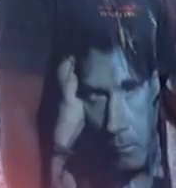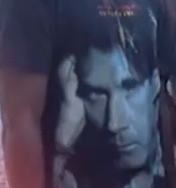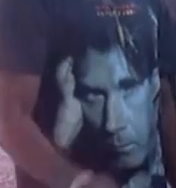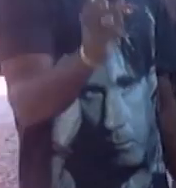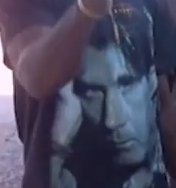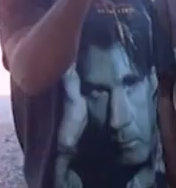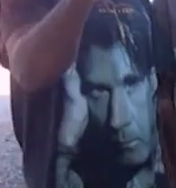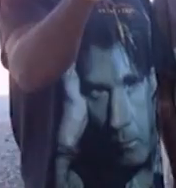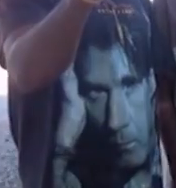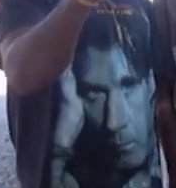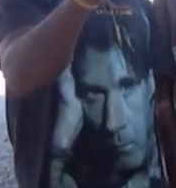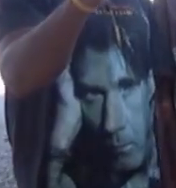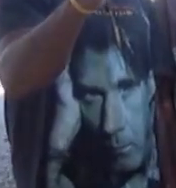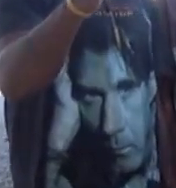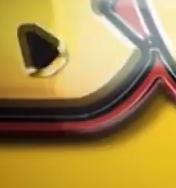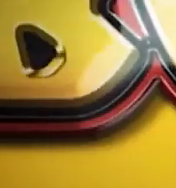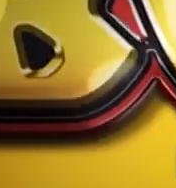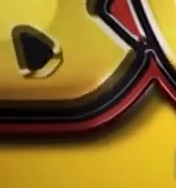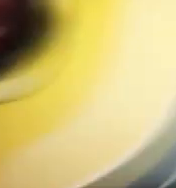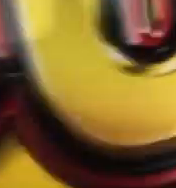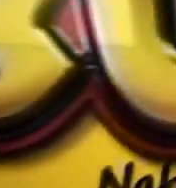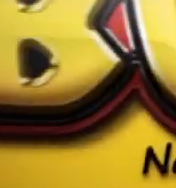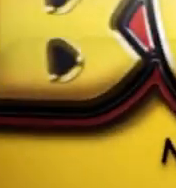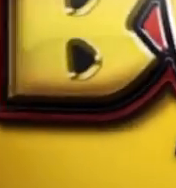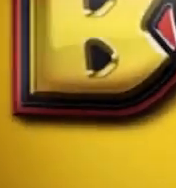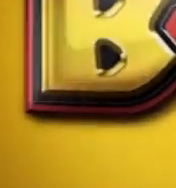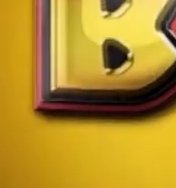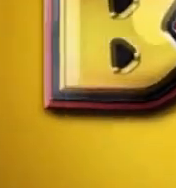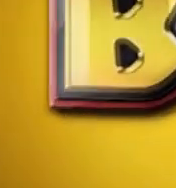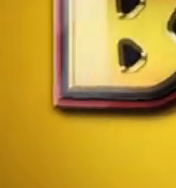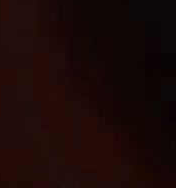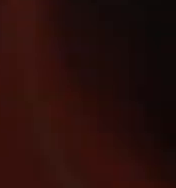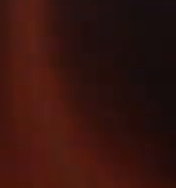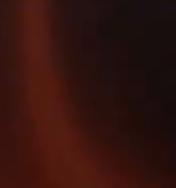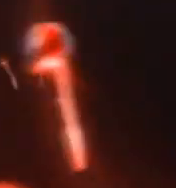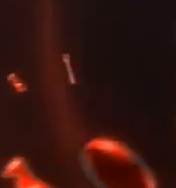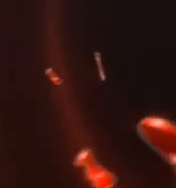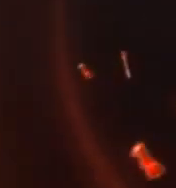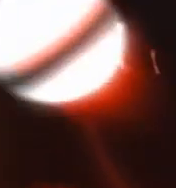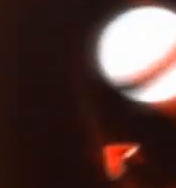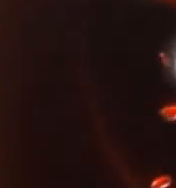Bula FM number 2 NSR. Bula FM number 2 NSR.